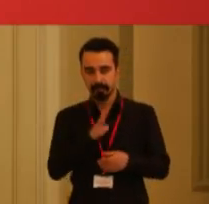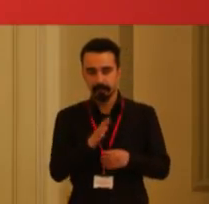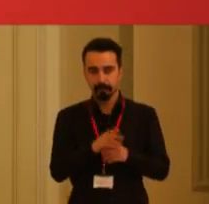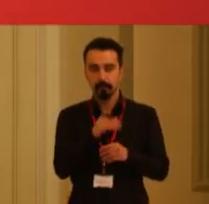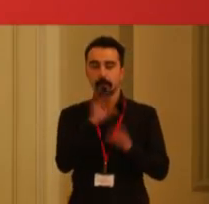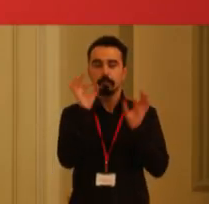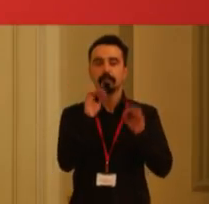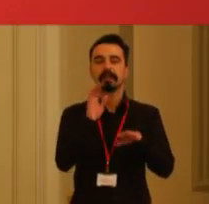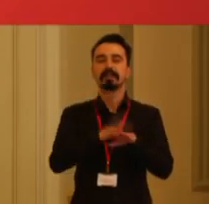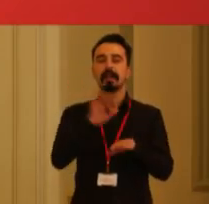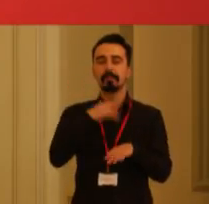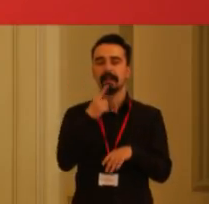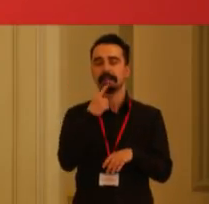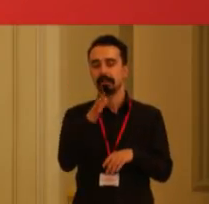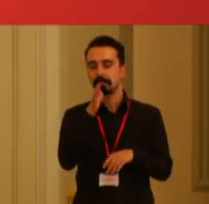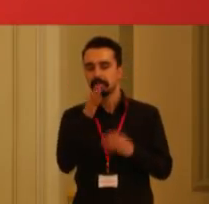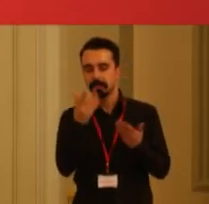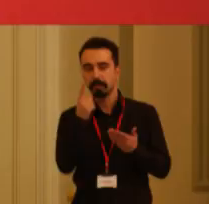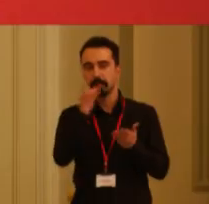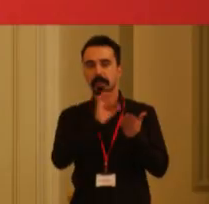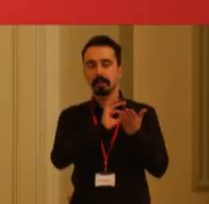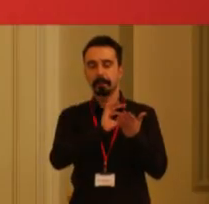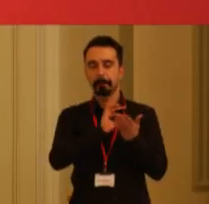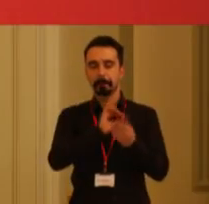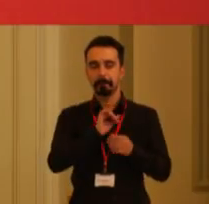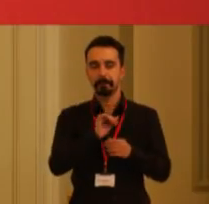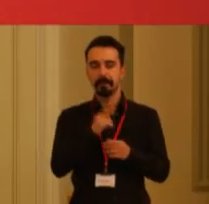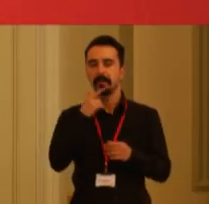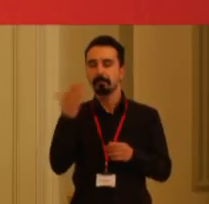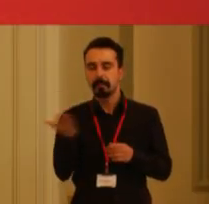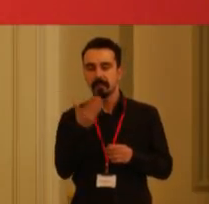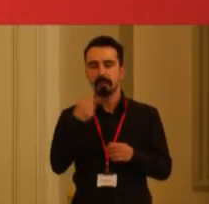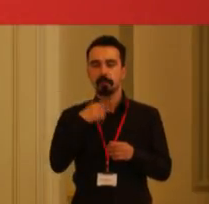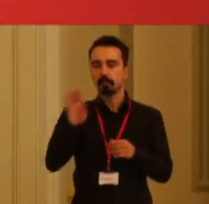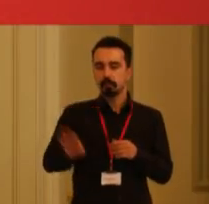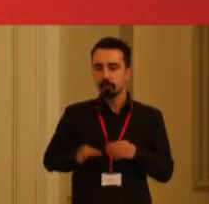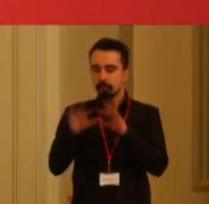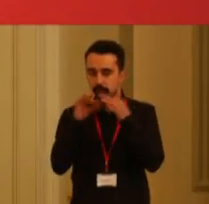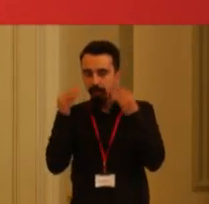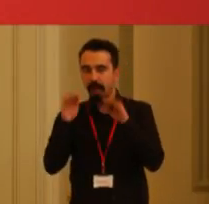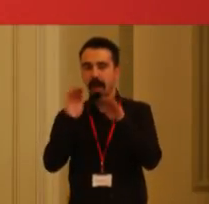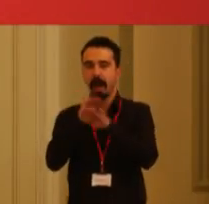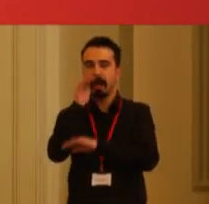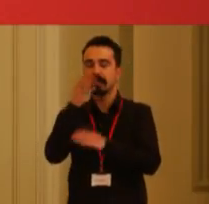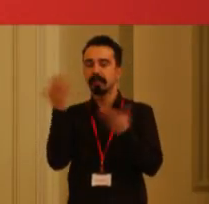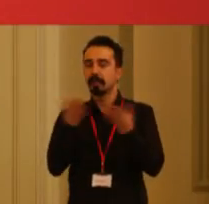too. Okay, and we say to them, if and where possible, don't marry. Like, happy